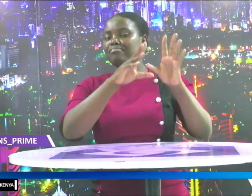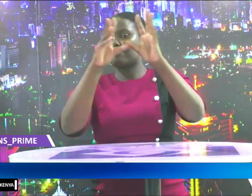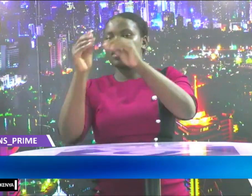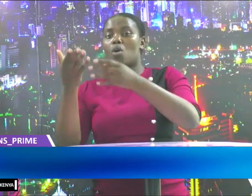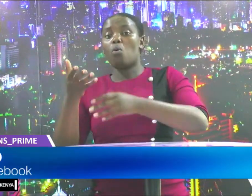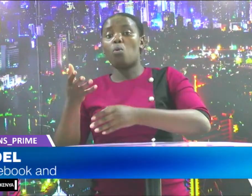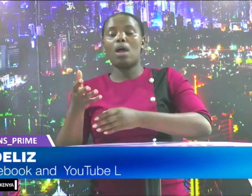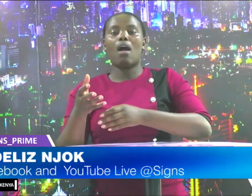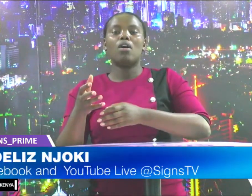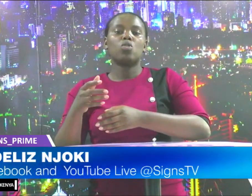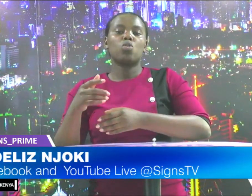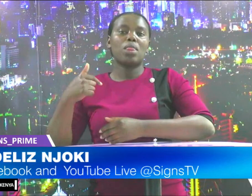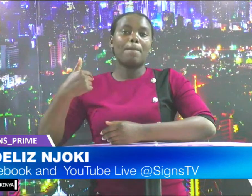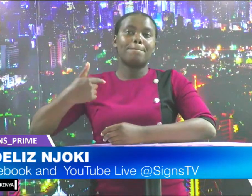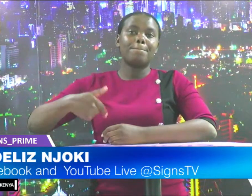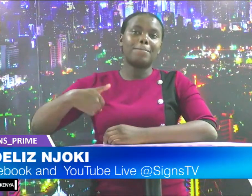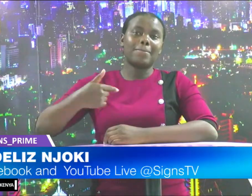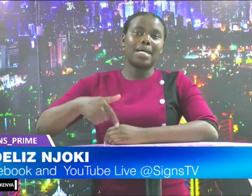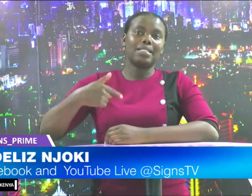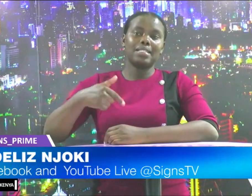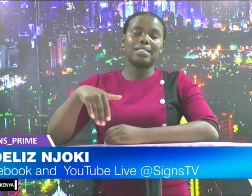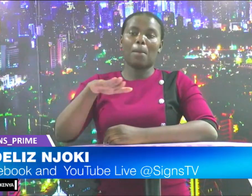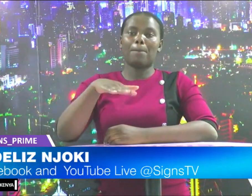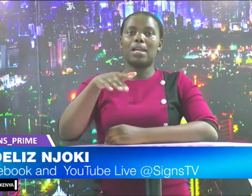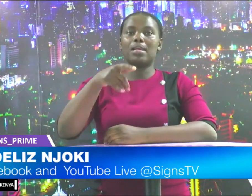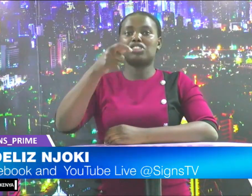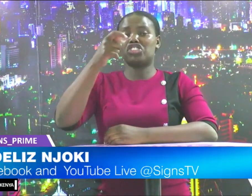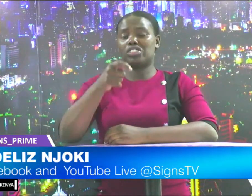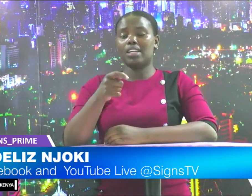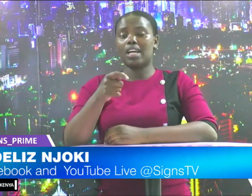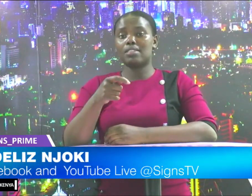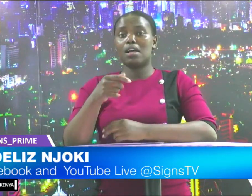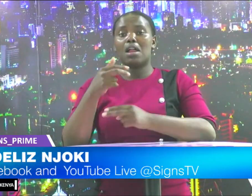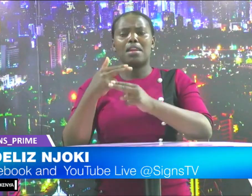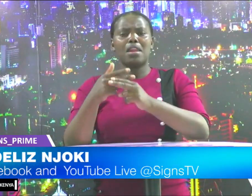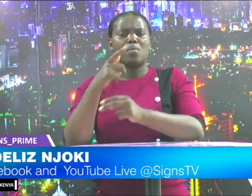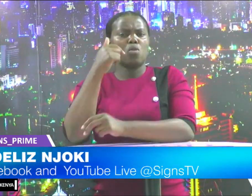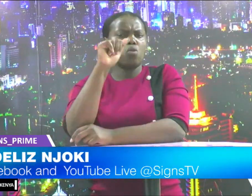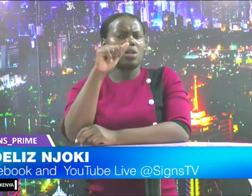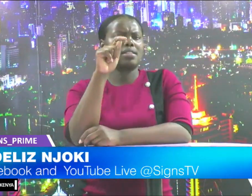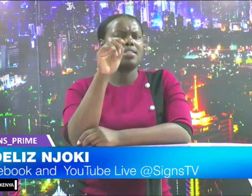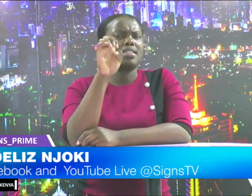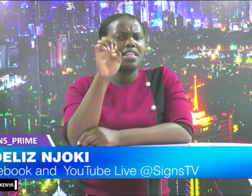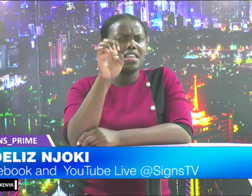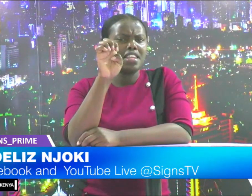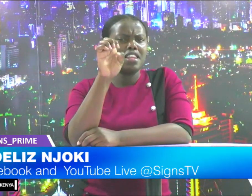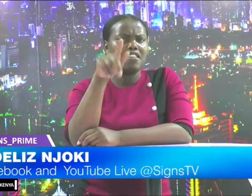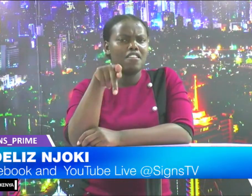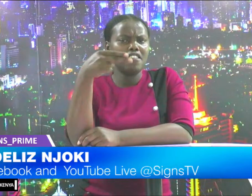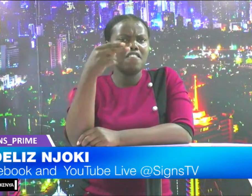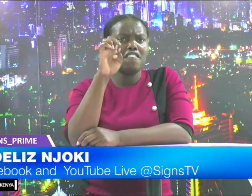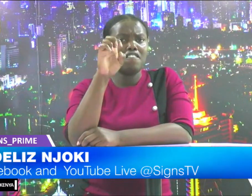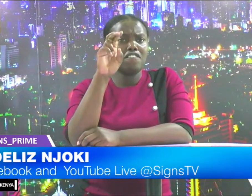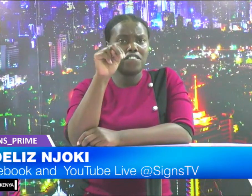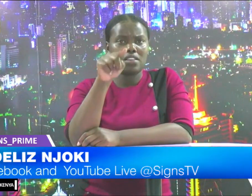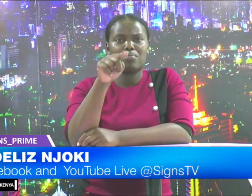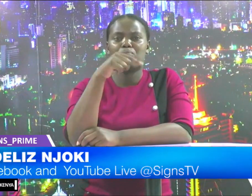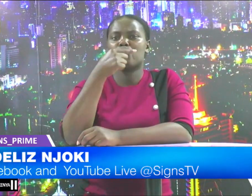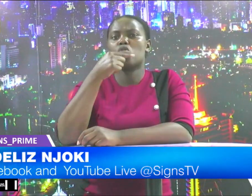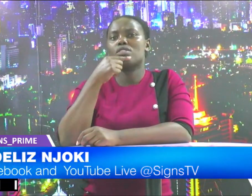Participants in the meeting, headed by Malindi resident judge Stephen Kidinji,